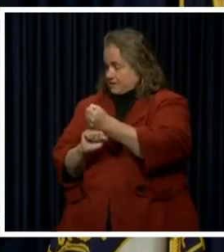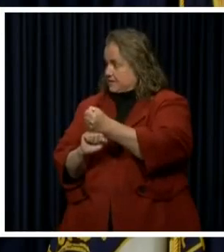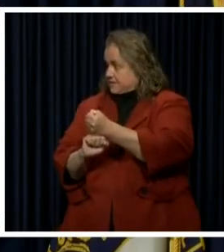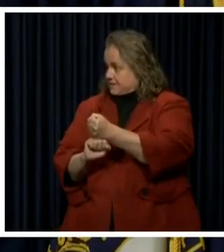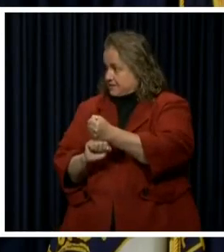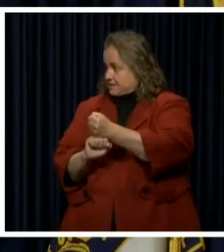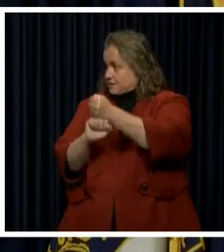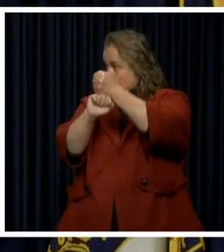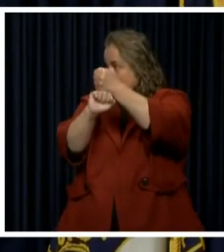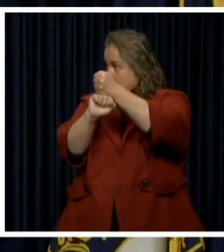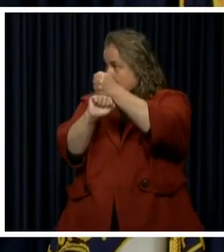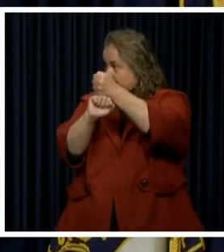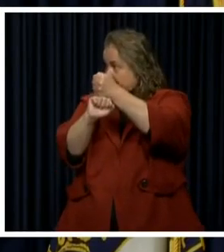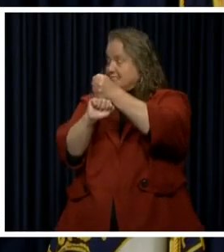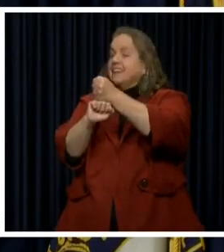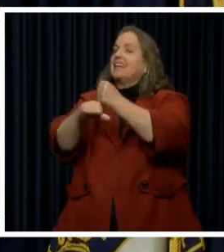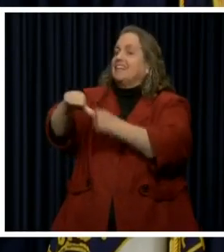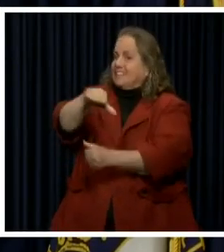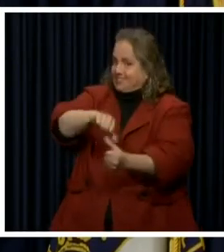Support